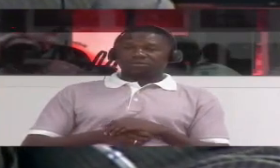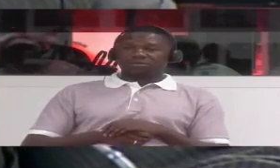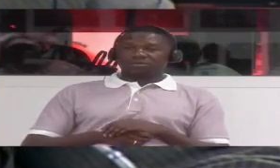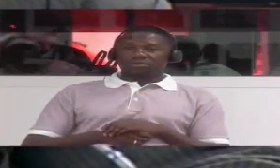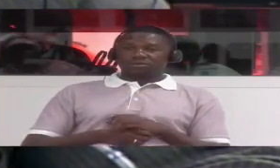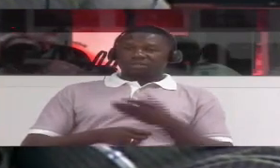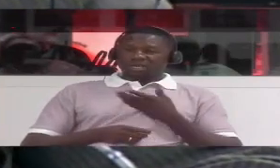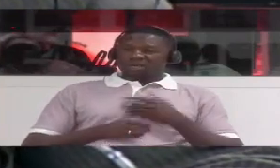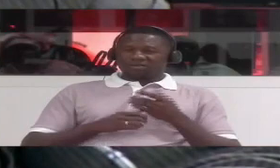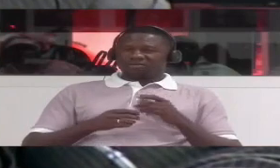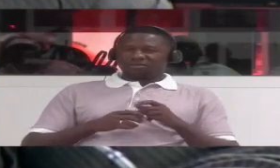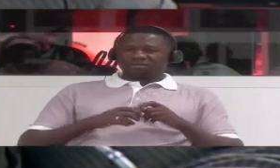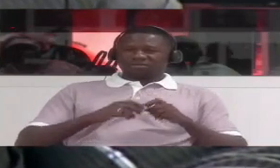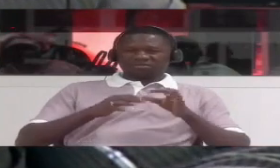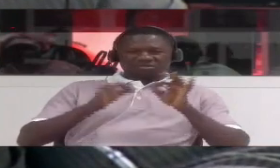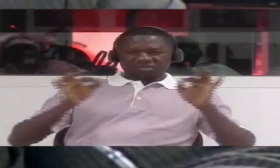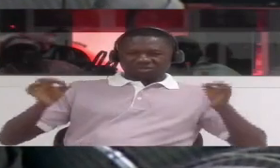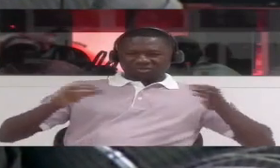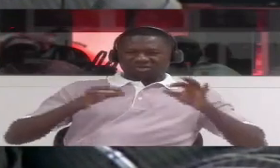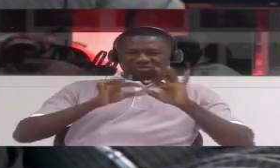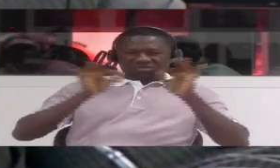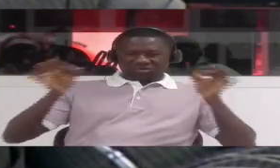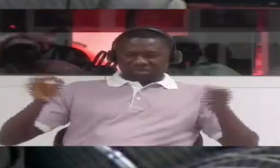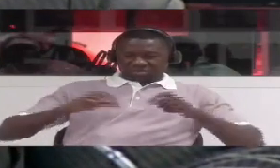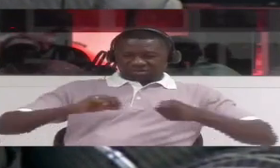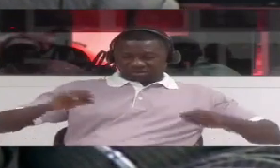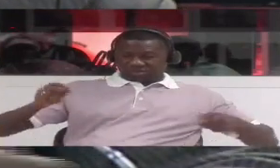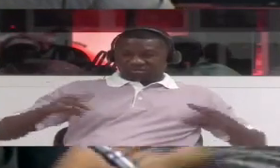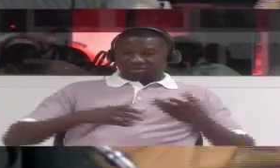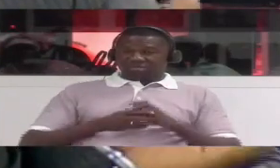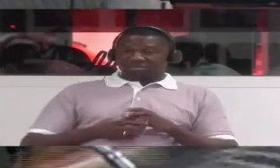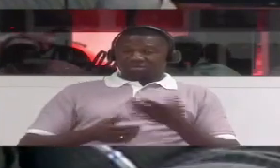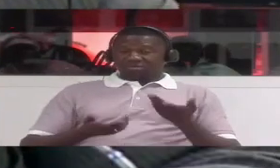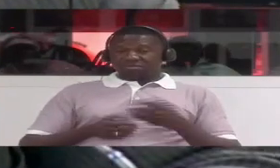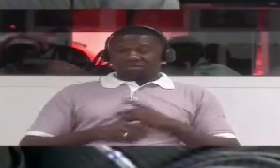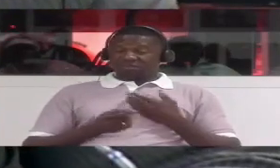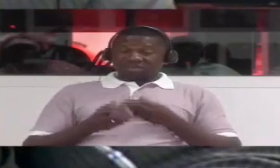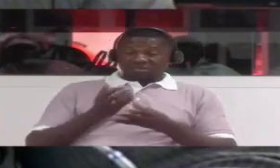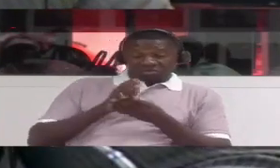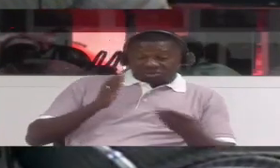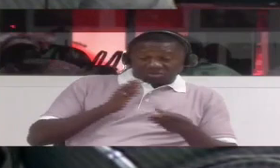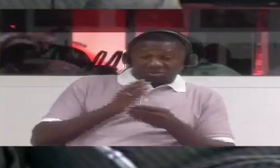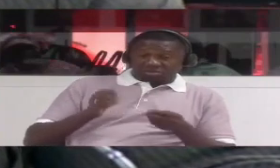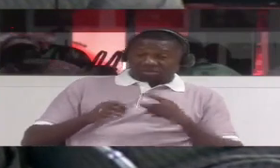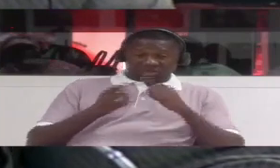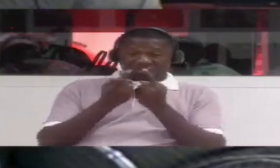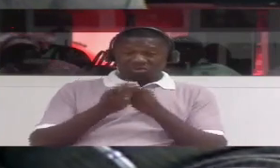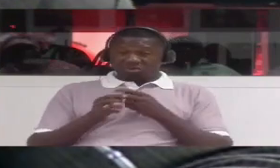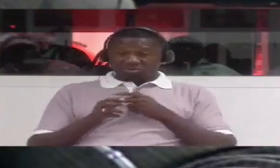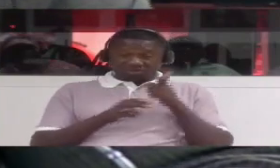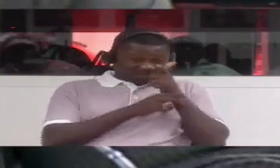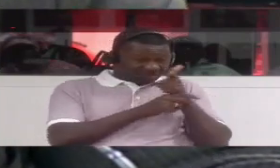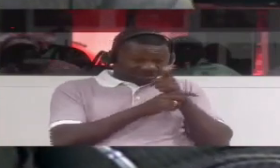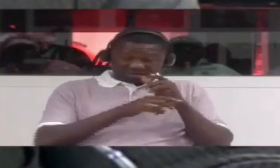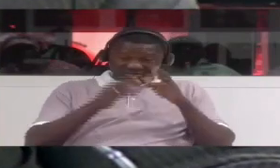They had cables or something like that. I cannot make out what was that. Whether they were recording as well, to where recording materials or filming, I don't know. But there were gadgets